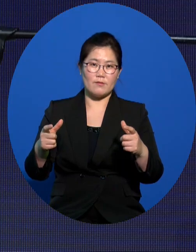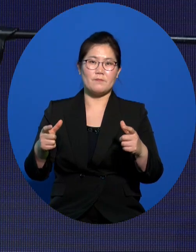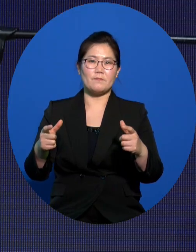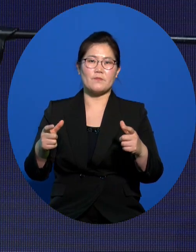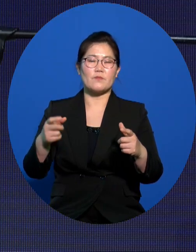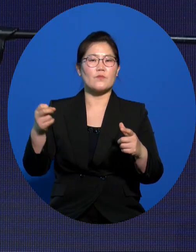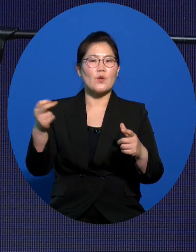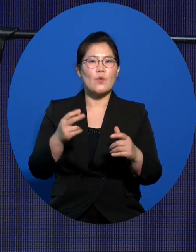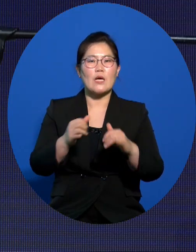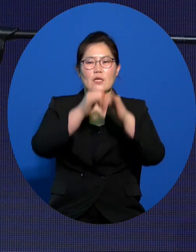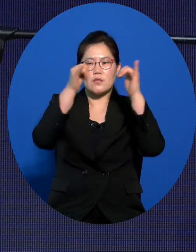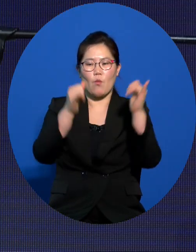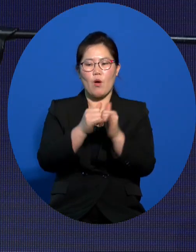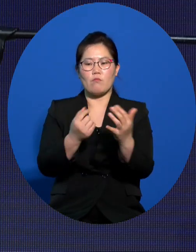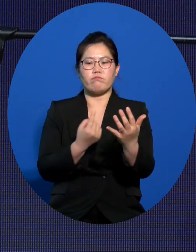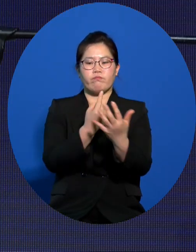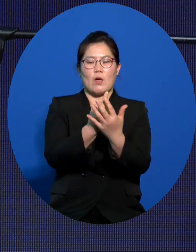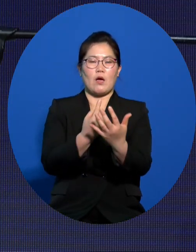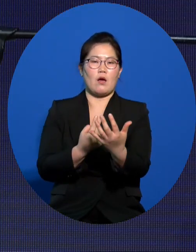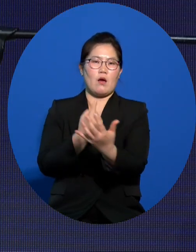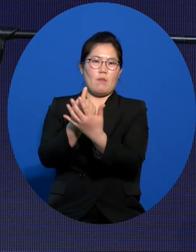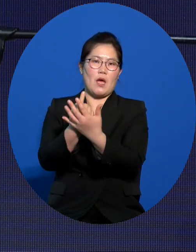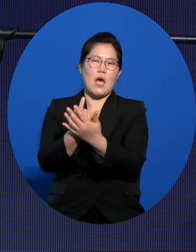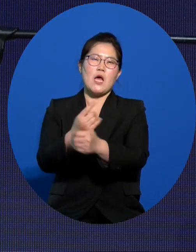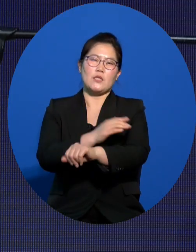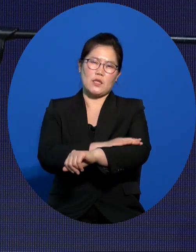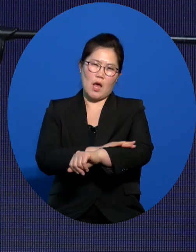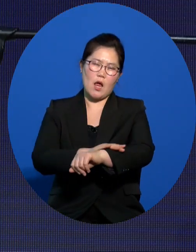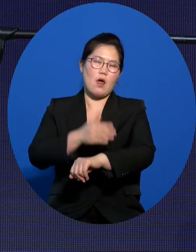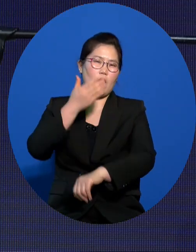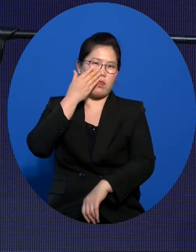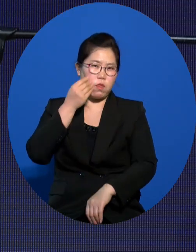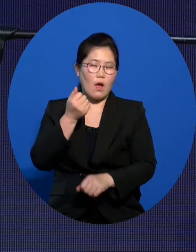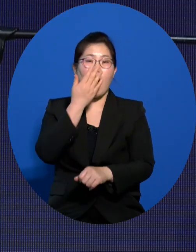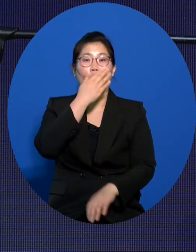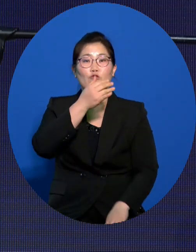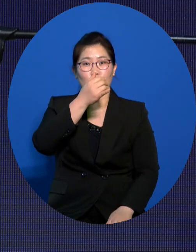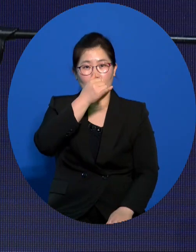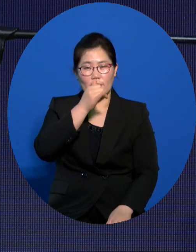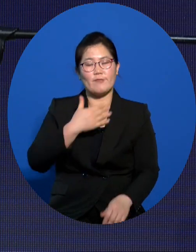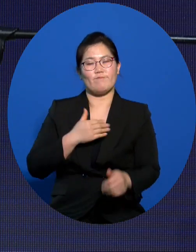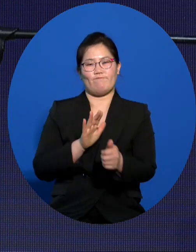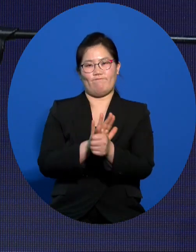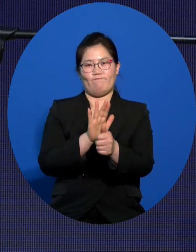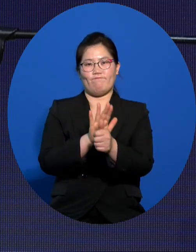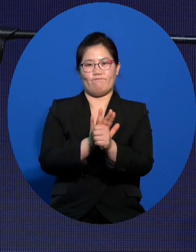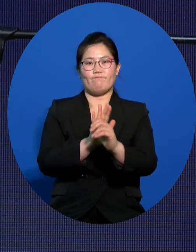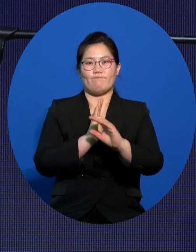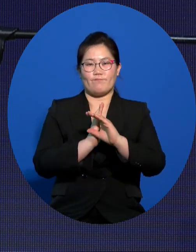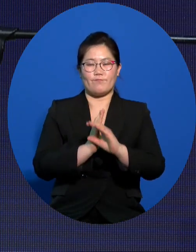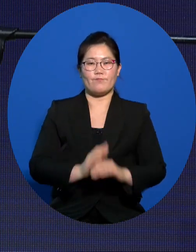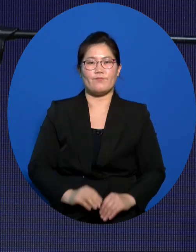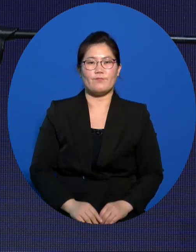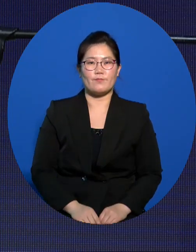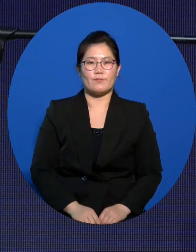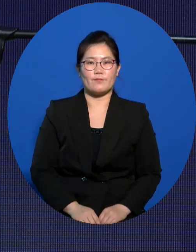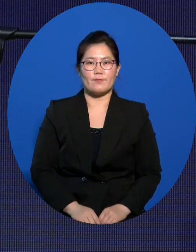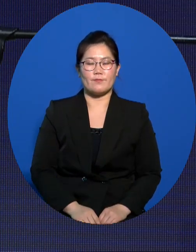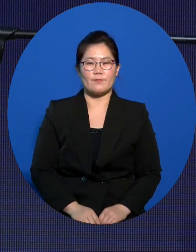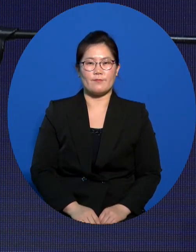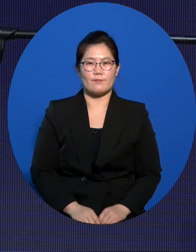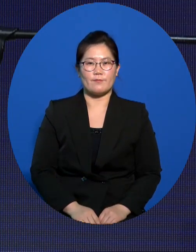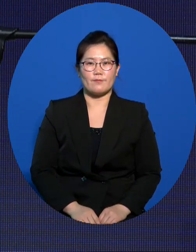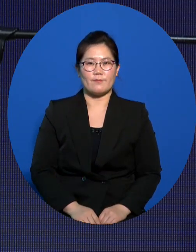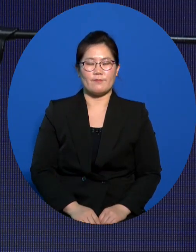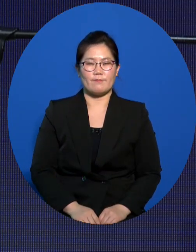social opportunities to persons with disabilities and help them to establish themselves as members of